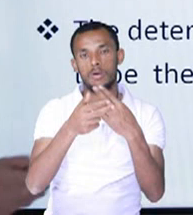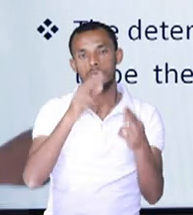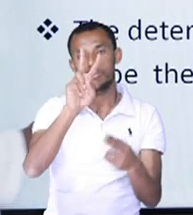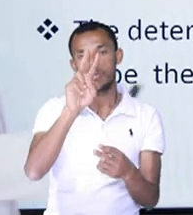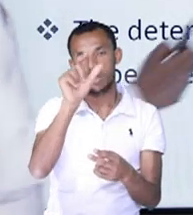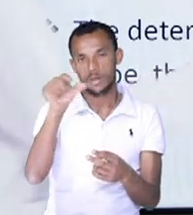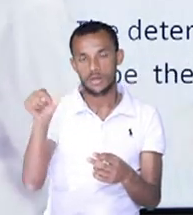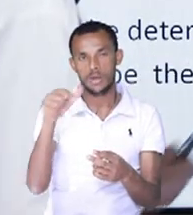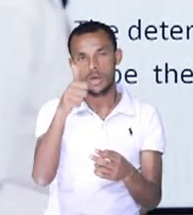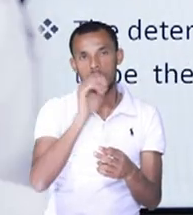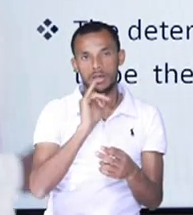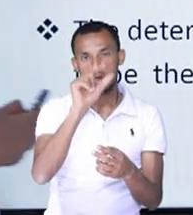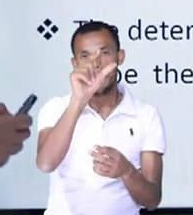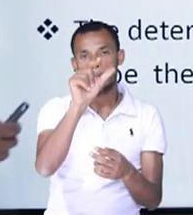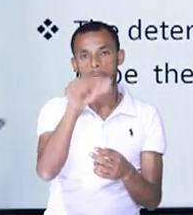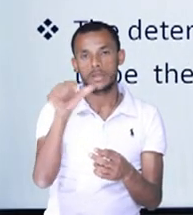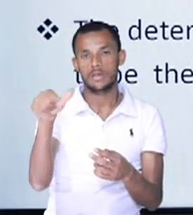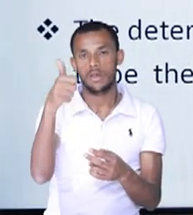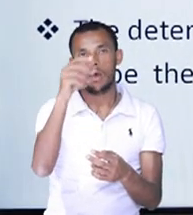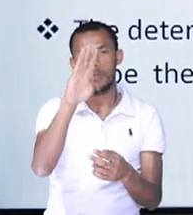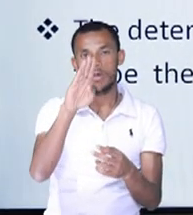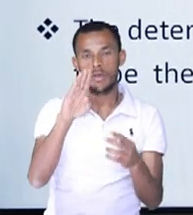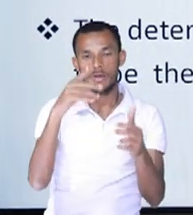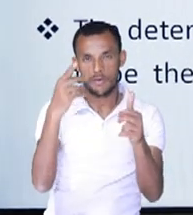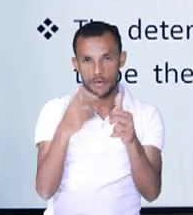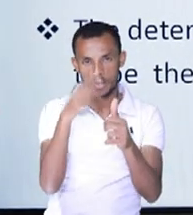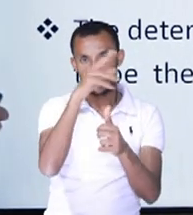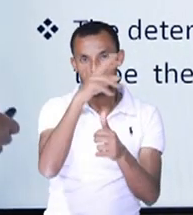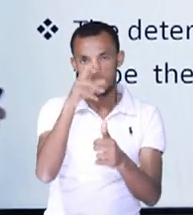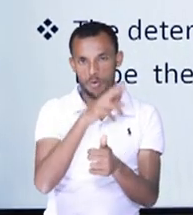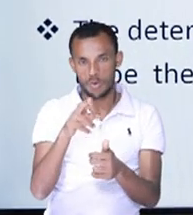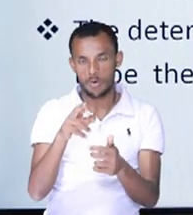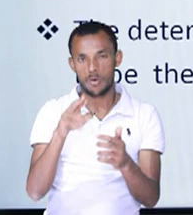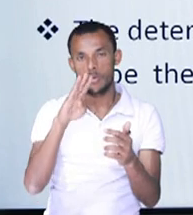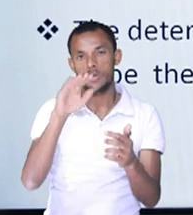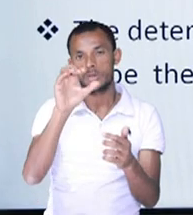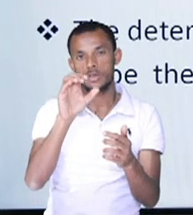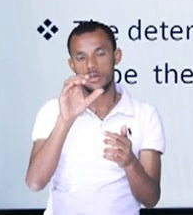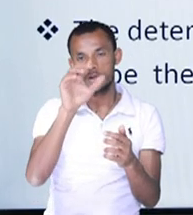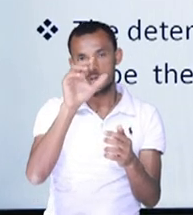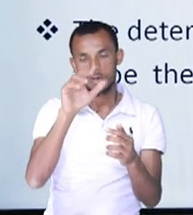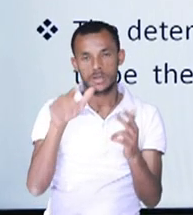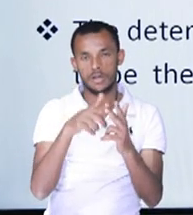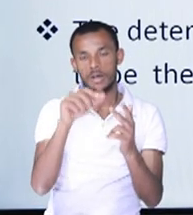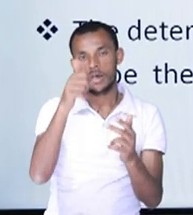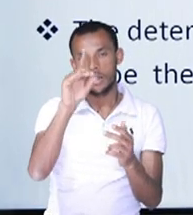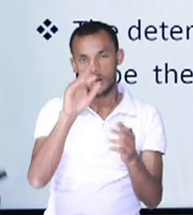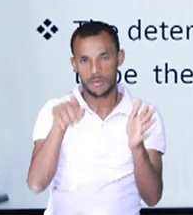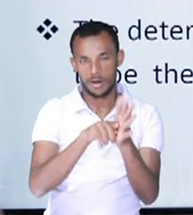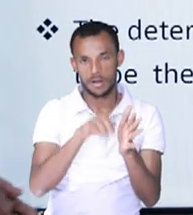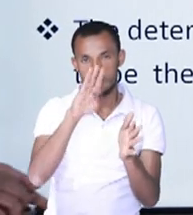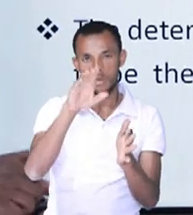When you are given that A is a matrix, AB first row, CD second row is defined to be the number AD